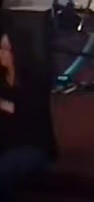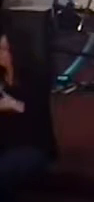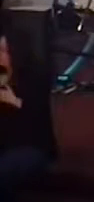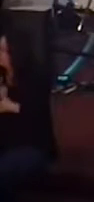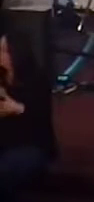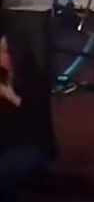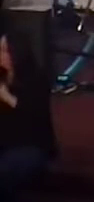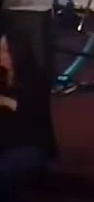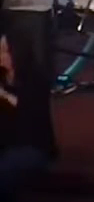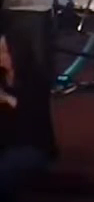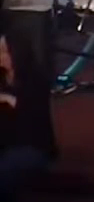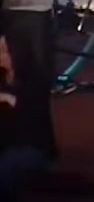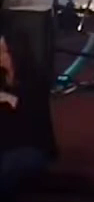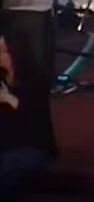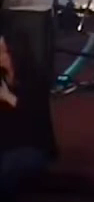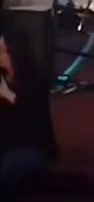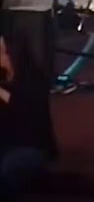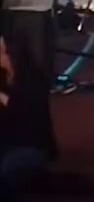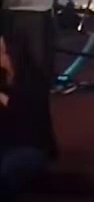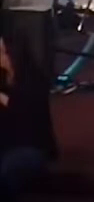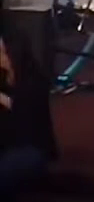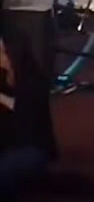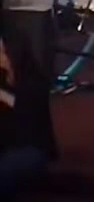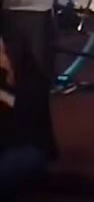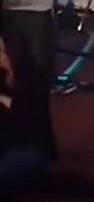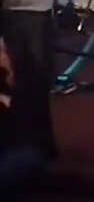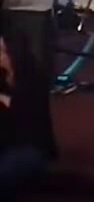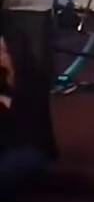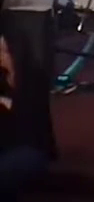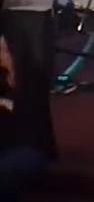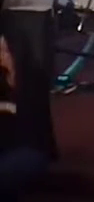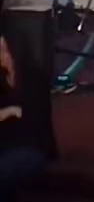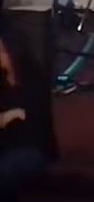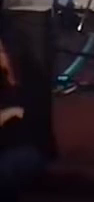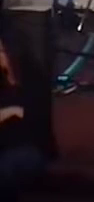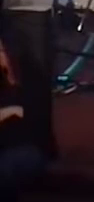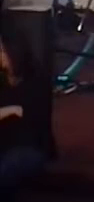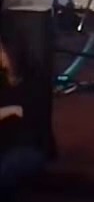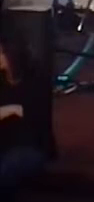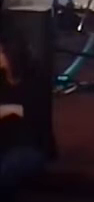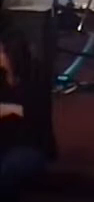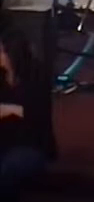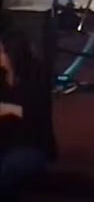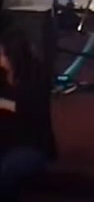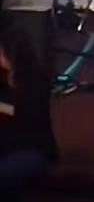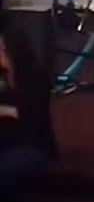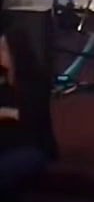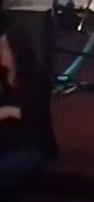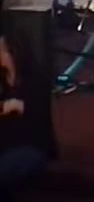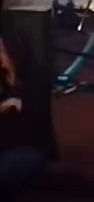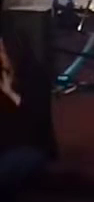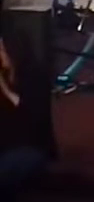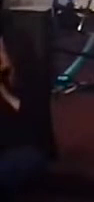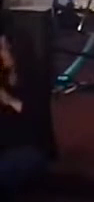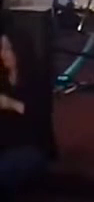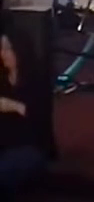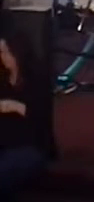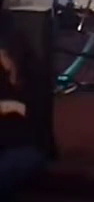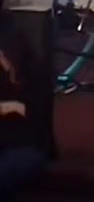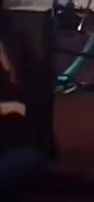in the church. If you go pick up your kids that are getting taught, trust me, it is a sacrifice to not be able to be in